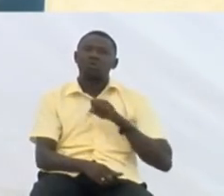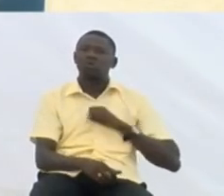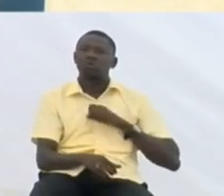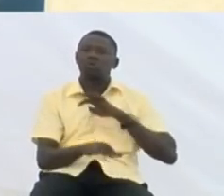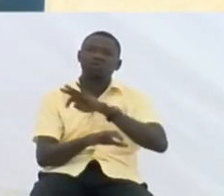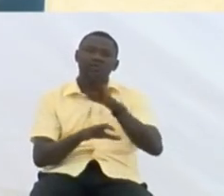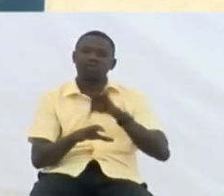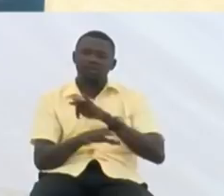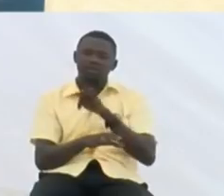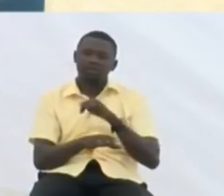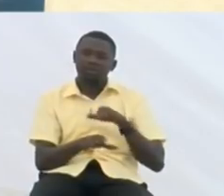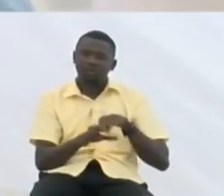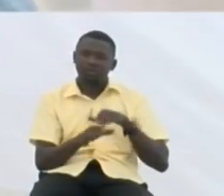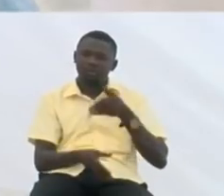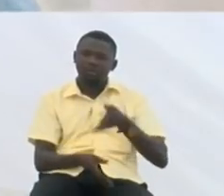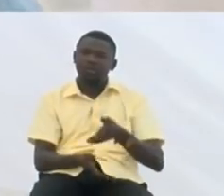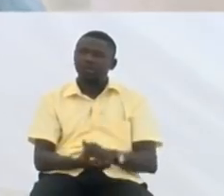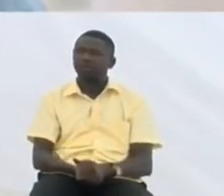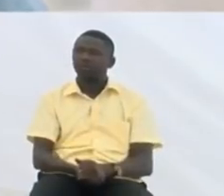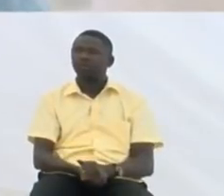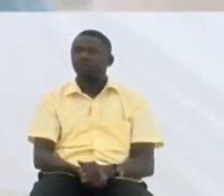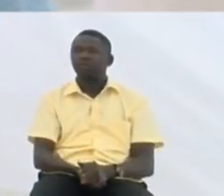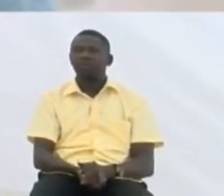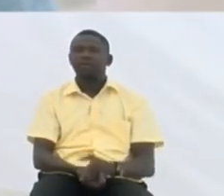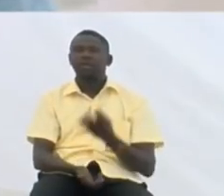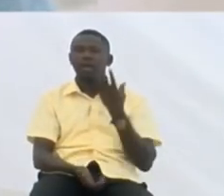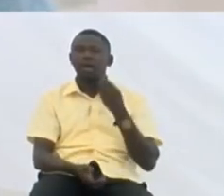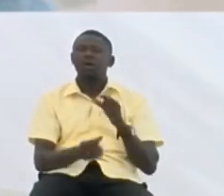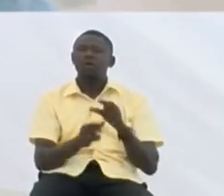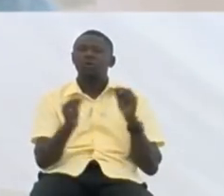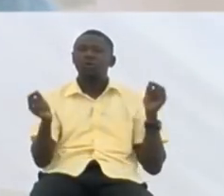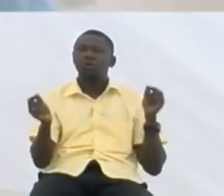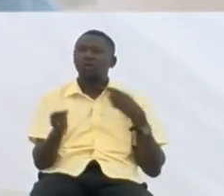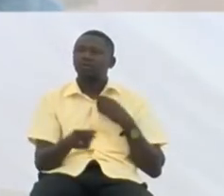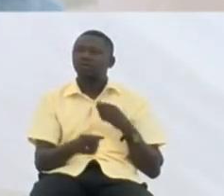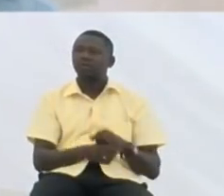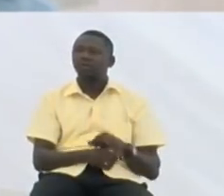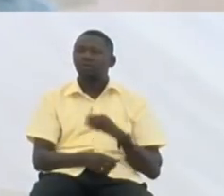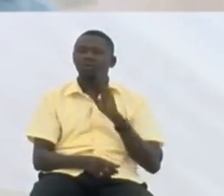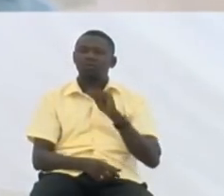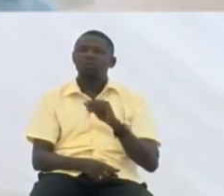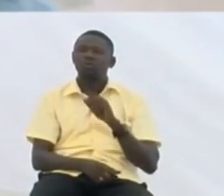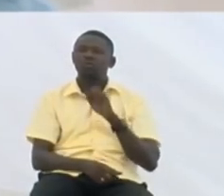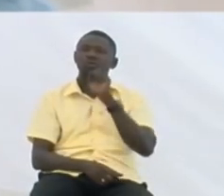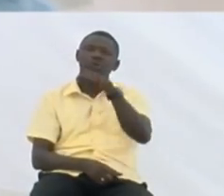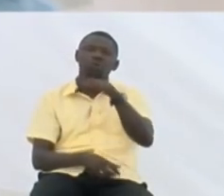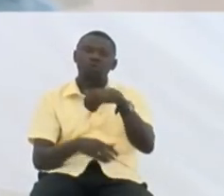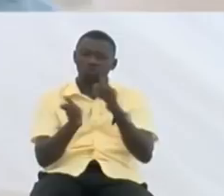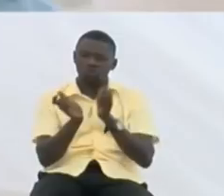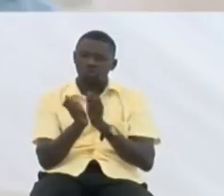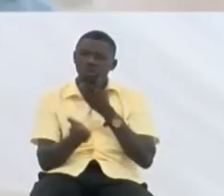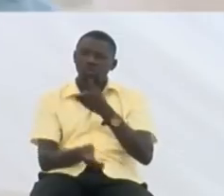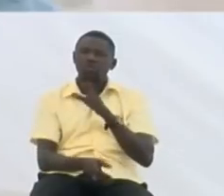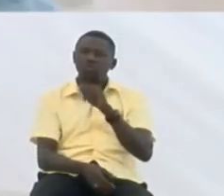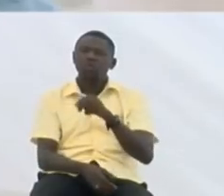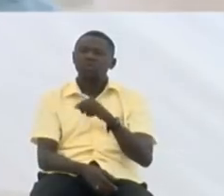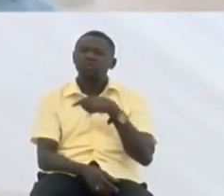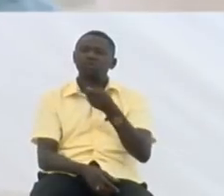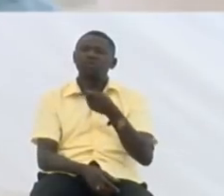And for how long have you, your Yiriwa Kafo, for how long have they done this for Yaya Jammeh? Allah Yiriwa